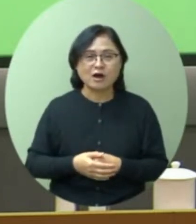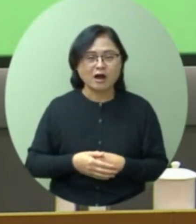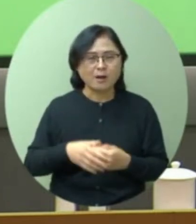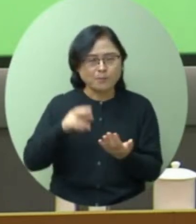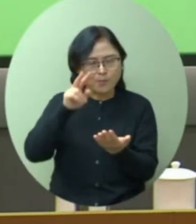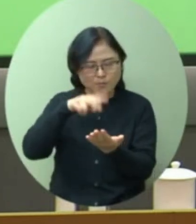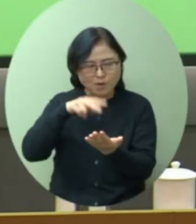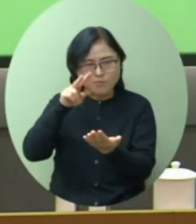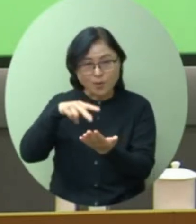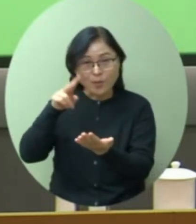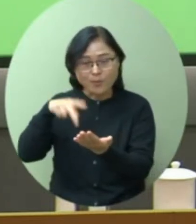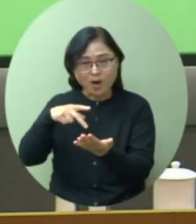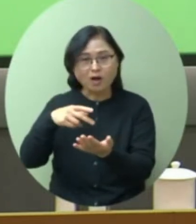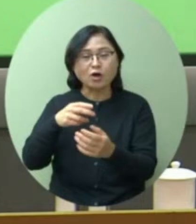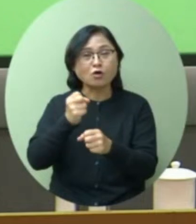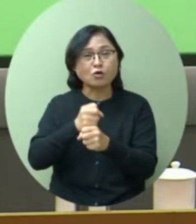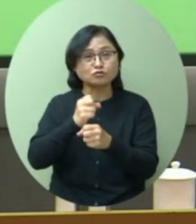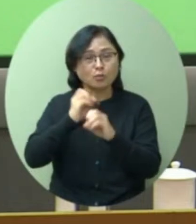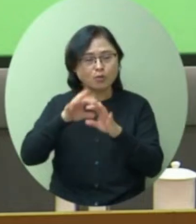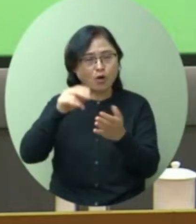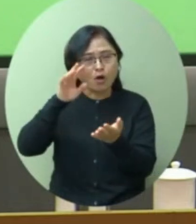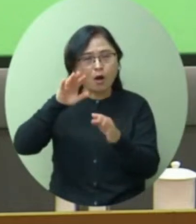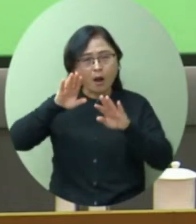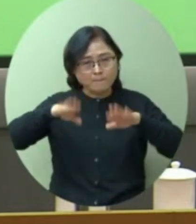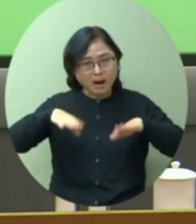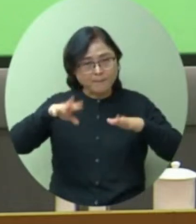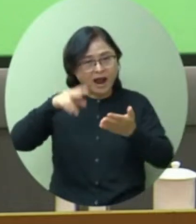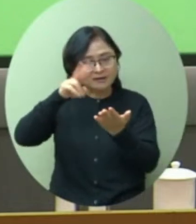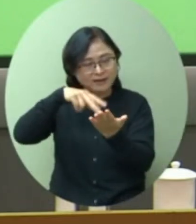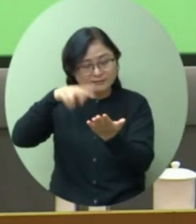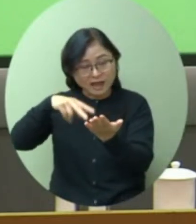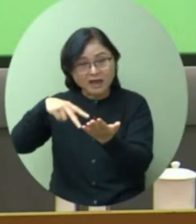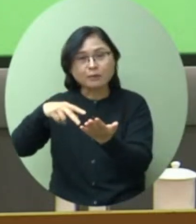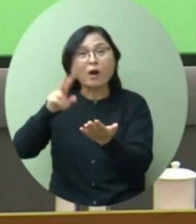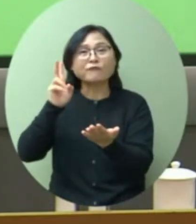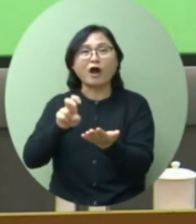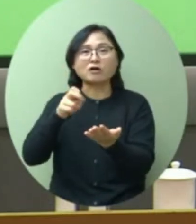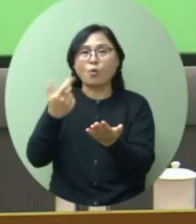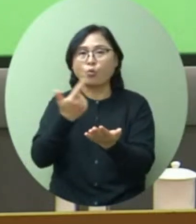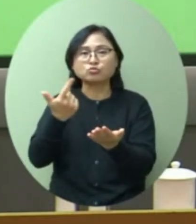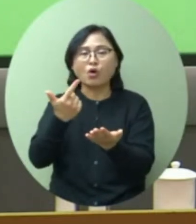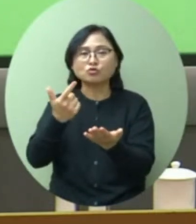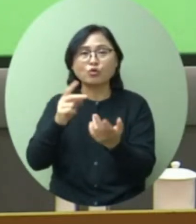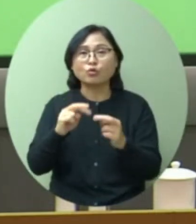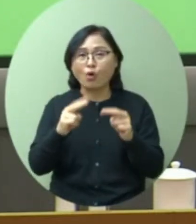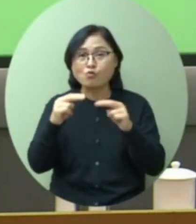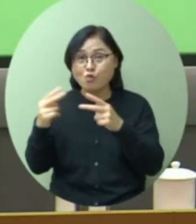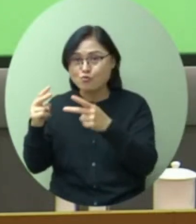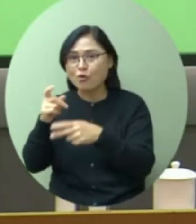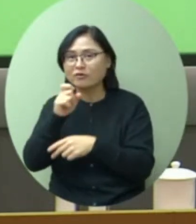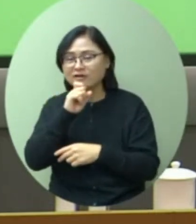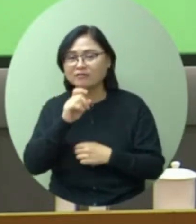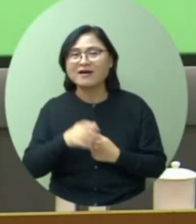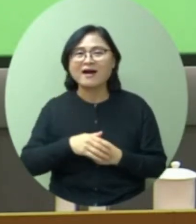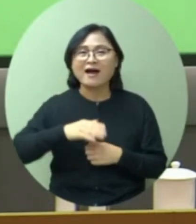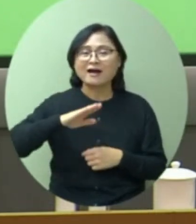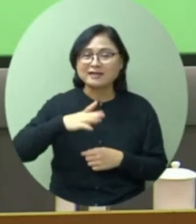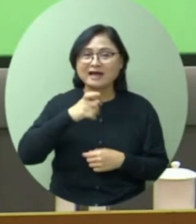If you read through my policy address, you will see reform being reflected in many ways.